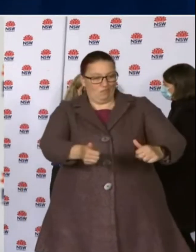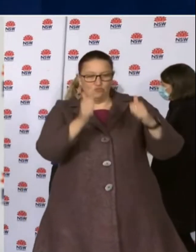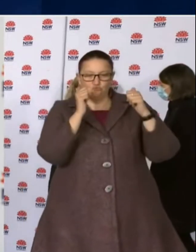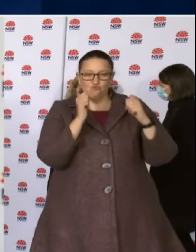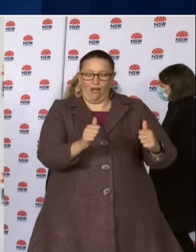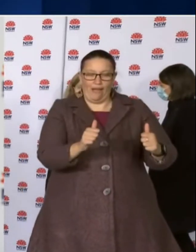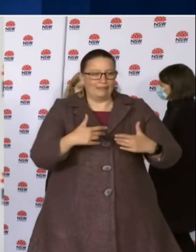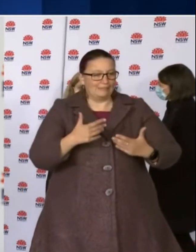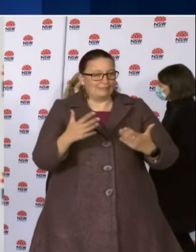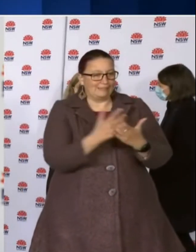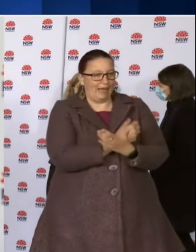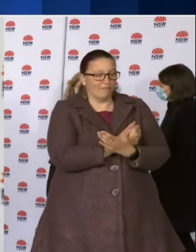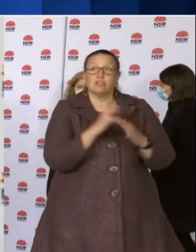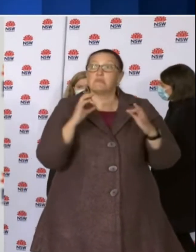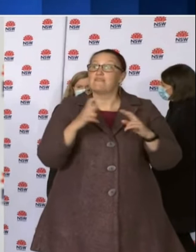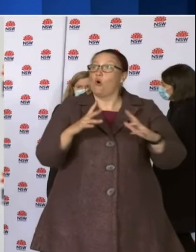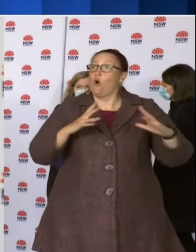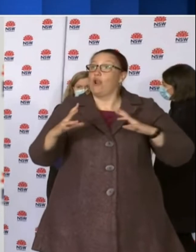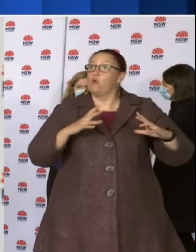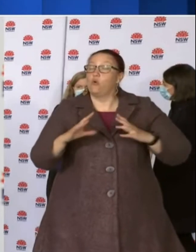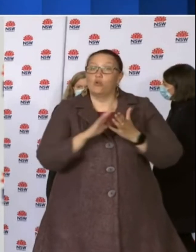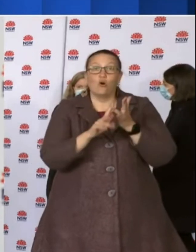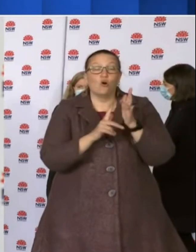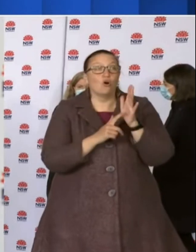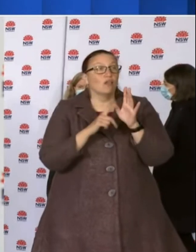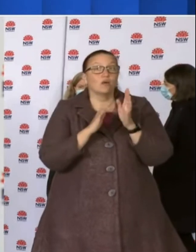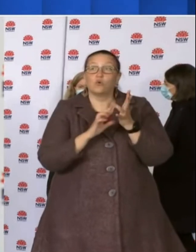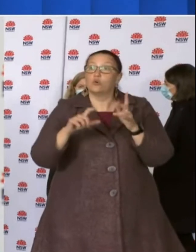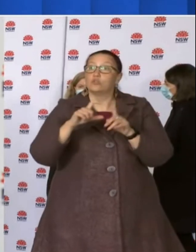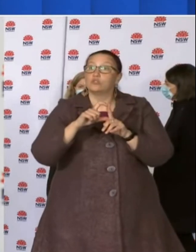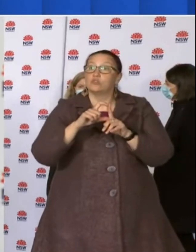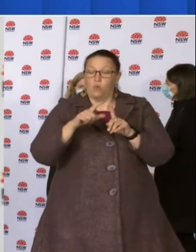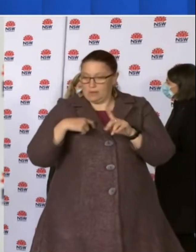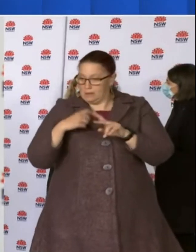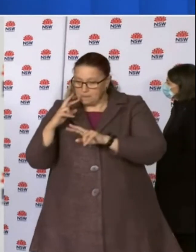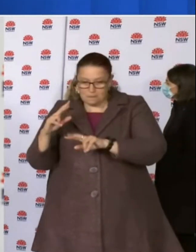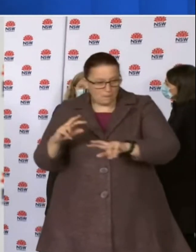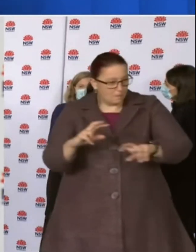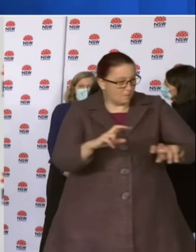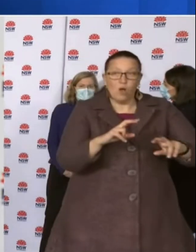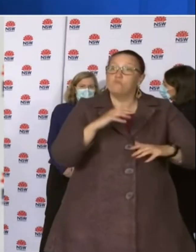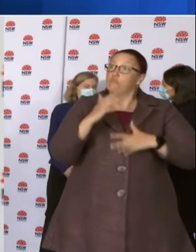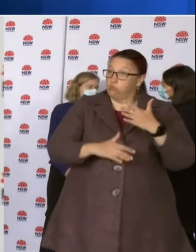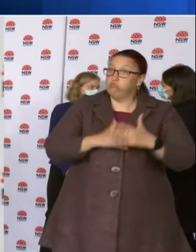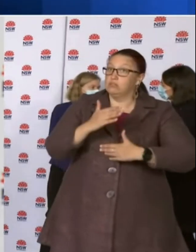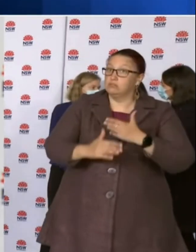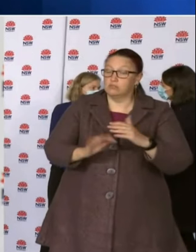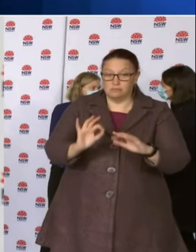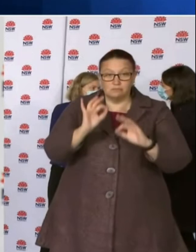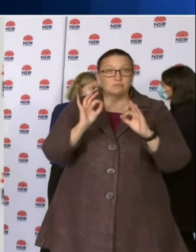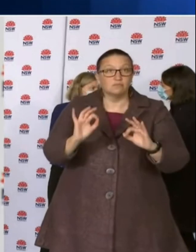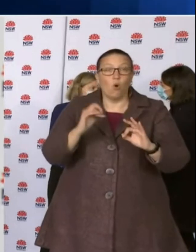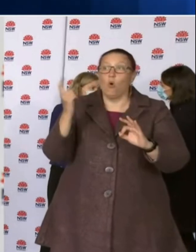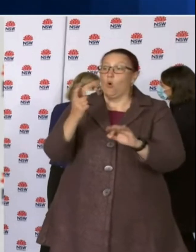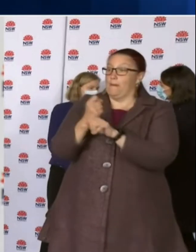for particularly Hollywood. We looked at those issues and we put in place a process where the film companies